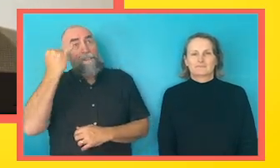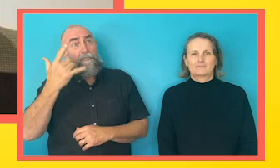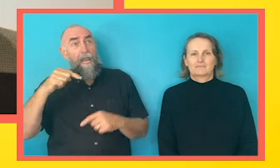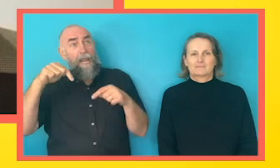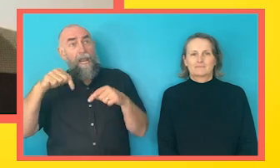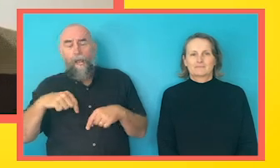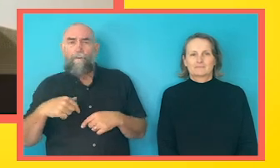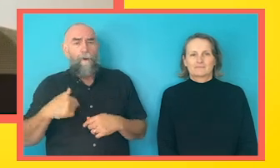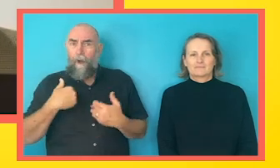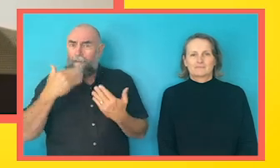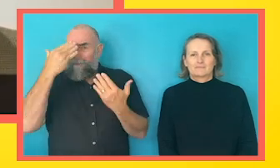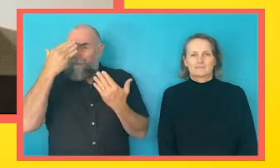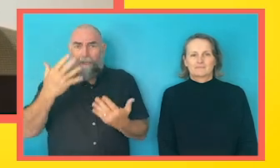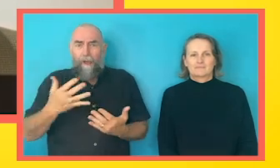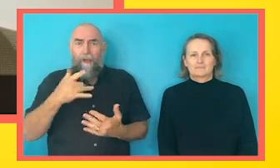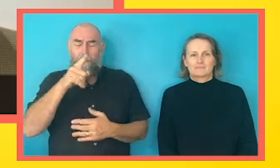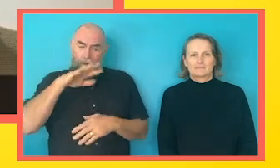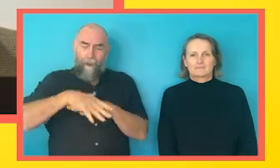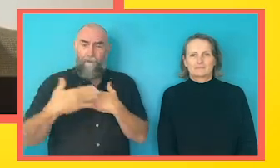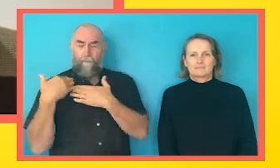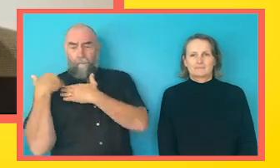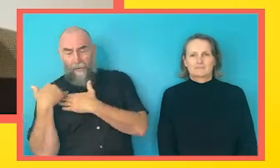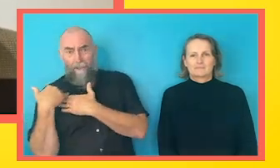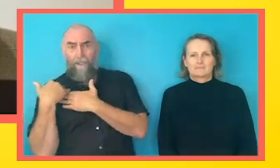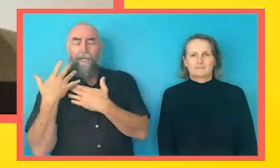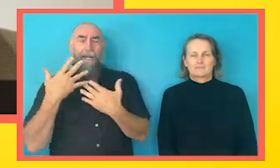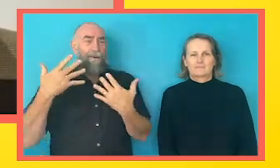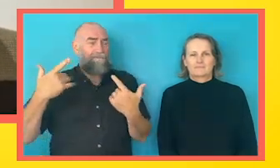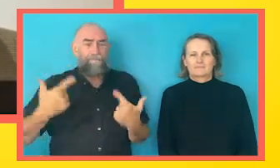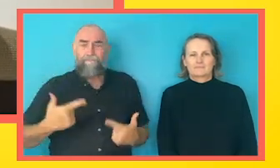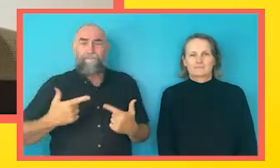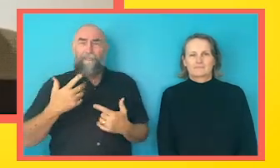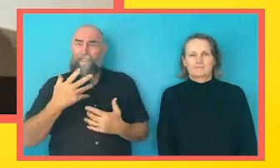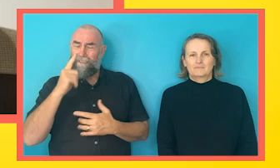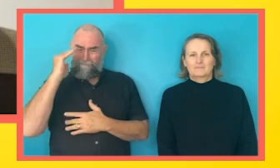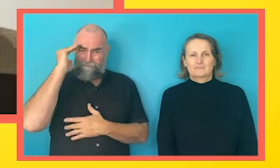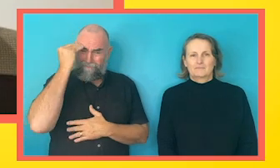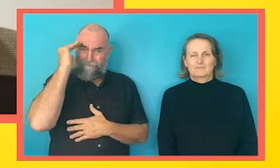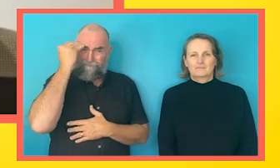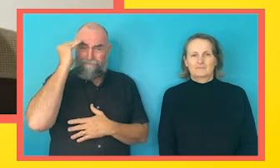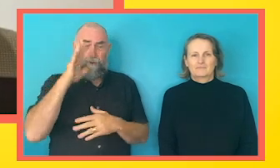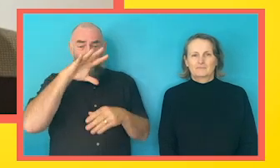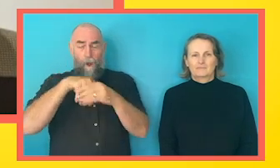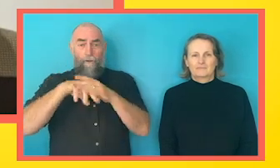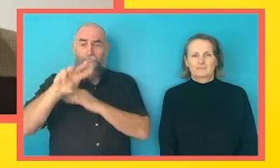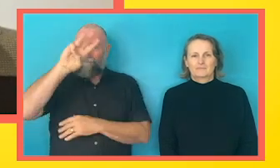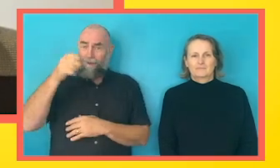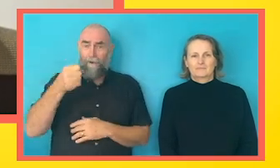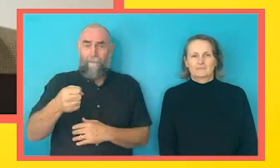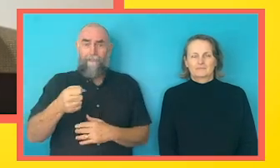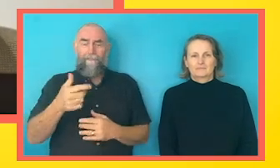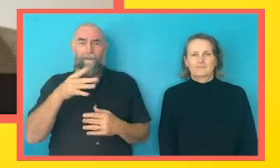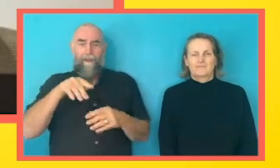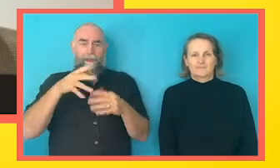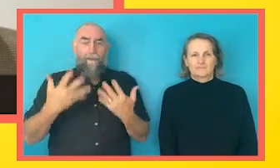how you deal with all of the pressure and the incredible intensity that's around the Paralympic movement during